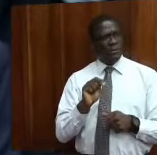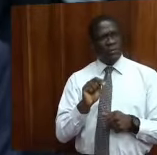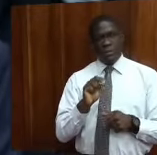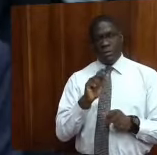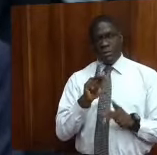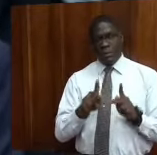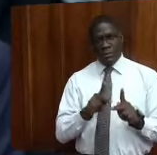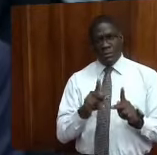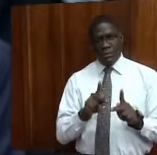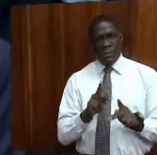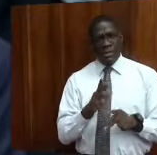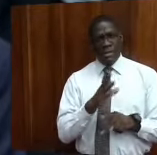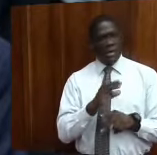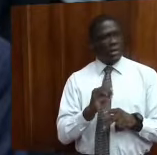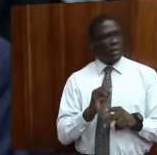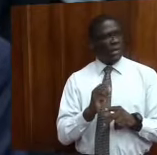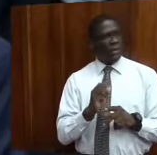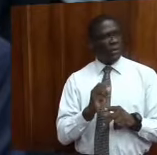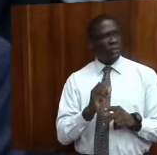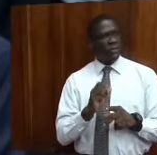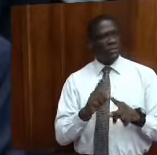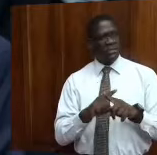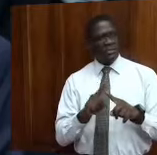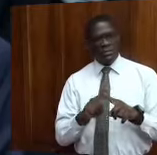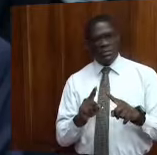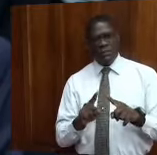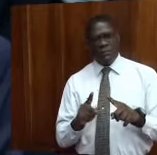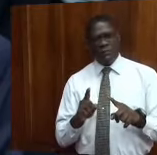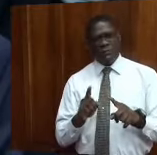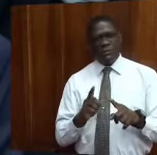of Cuba, in keeping with our policy,